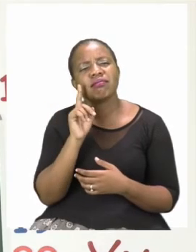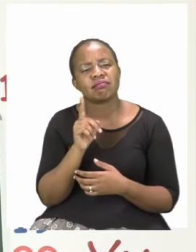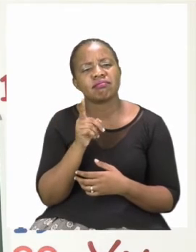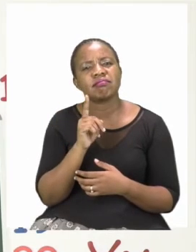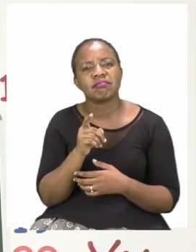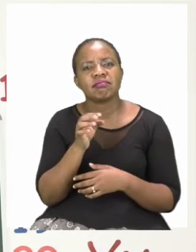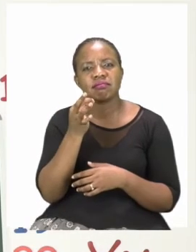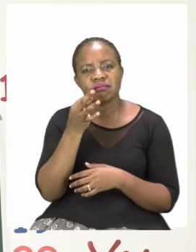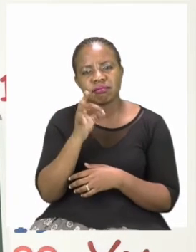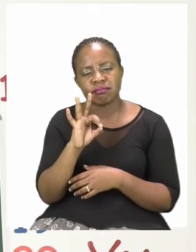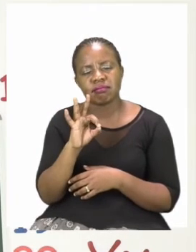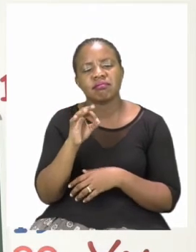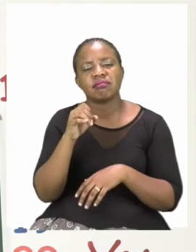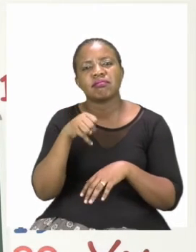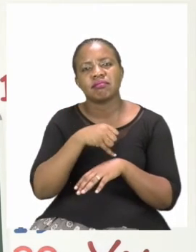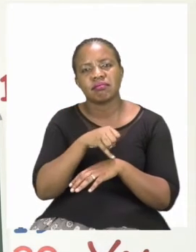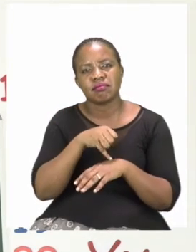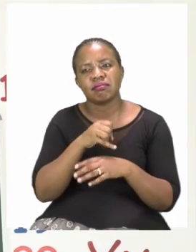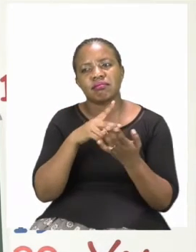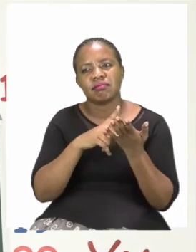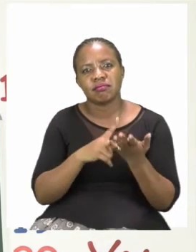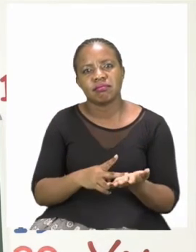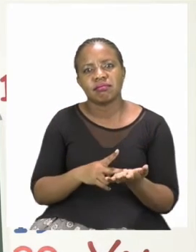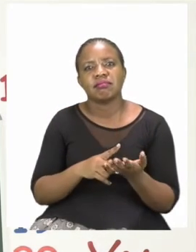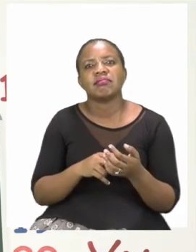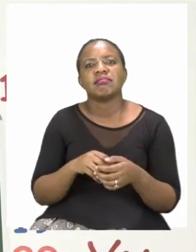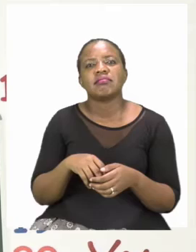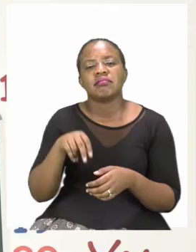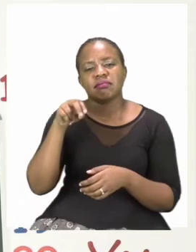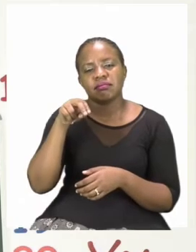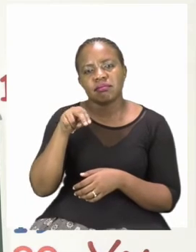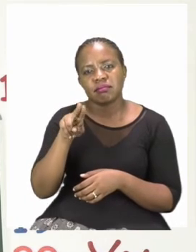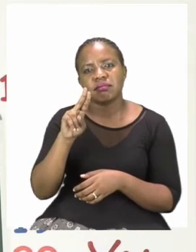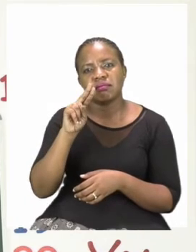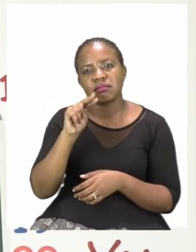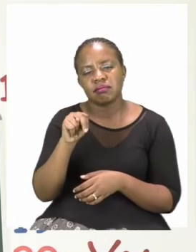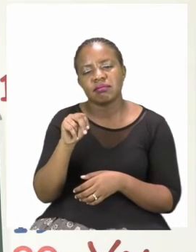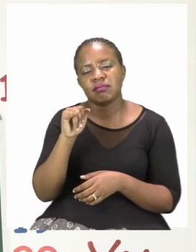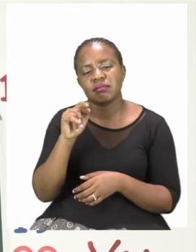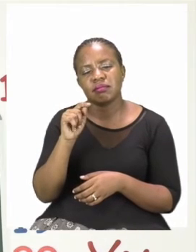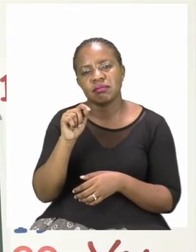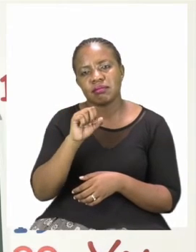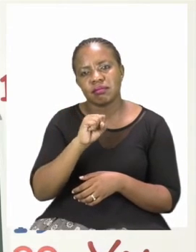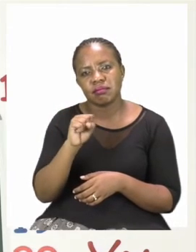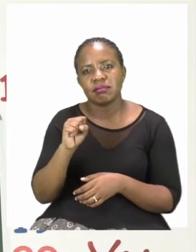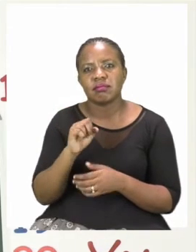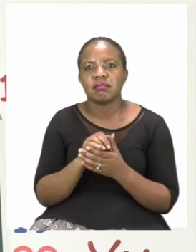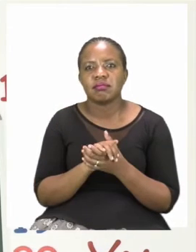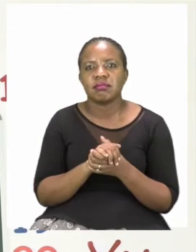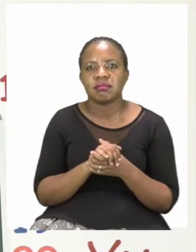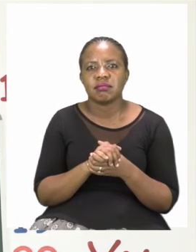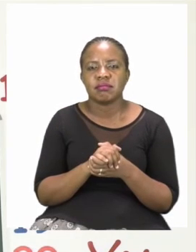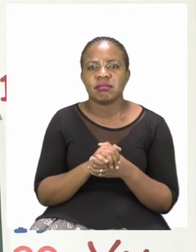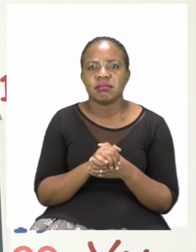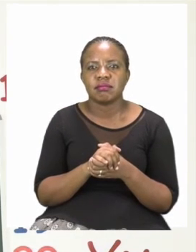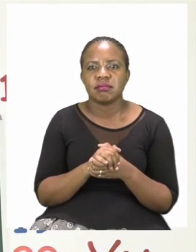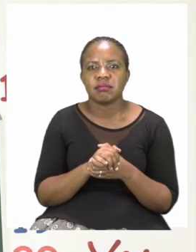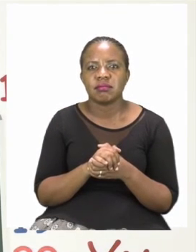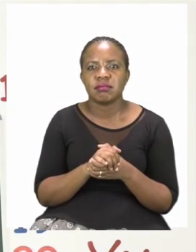Very good. Let's try it again. Remember, where you start is where you stop. So let's try